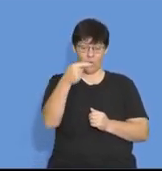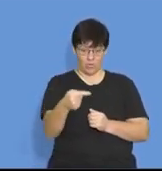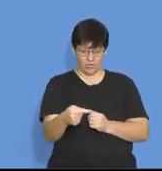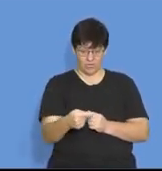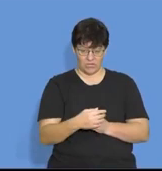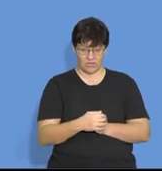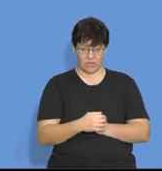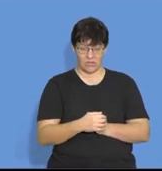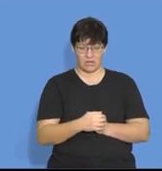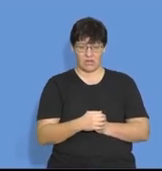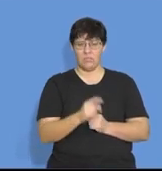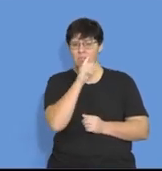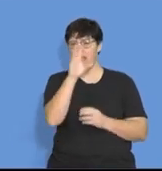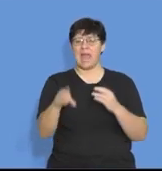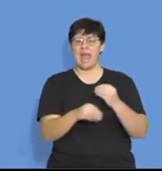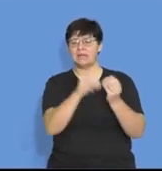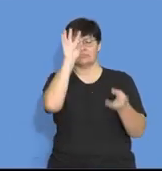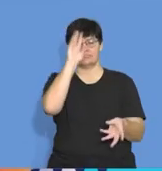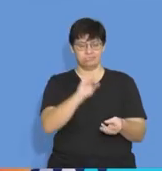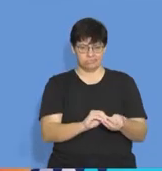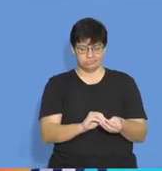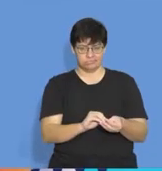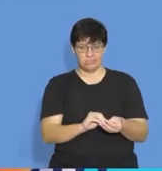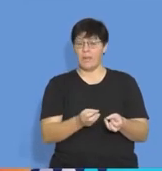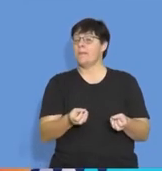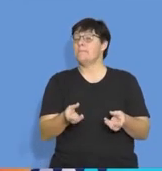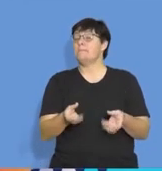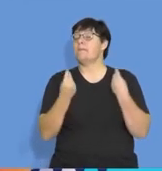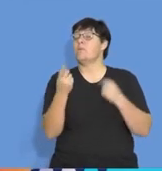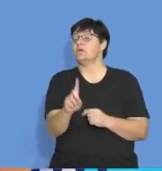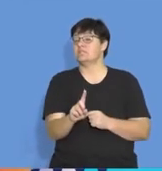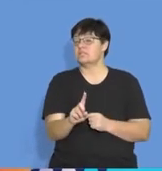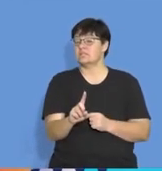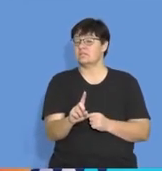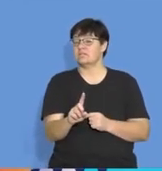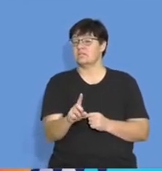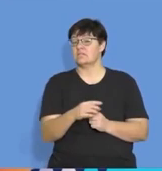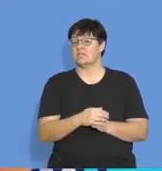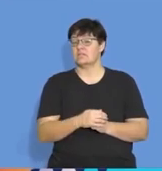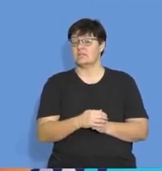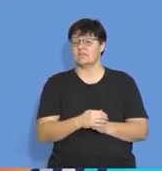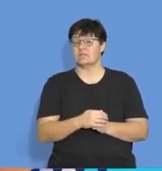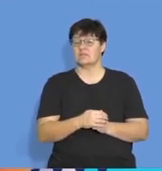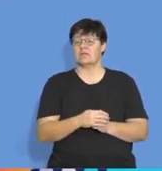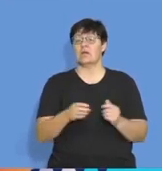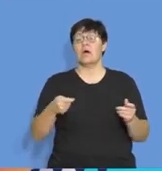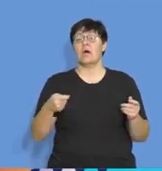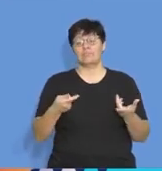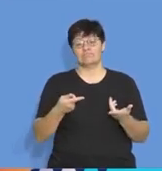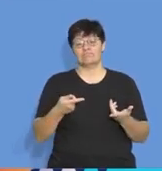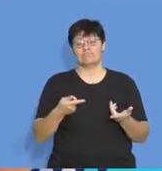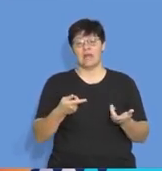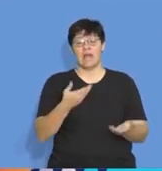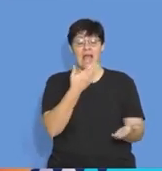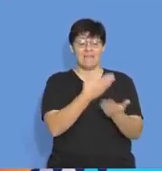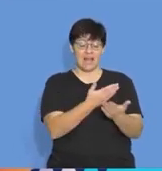components, when we add them together, it gives us a figure which we call merchandise available